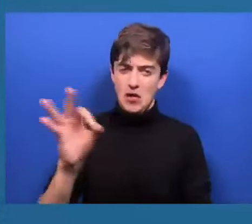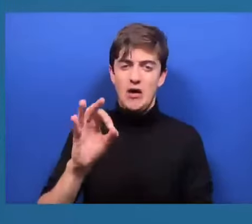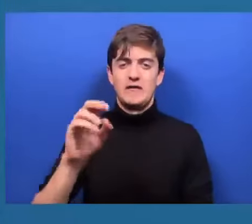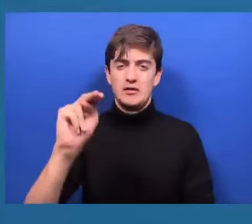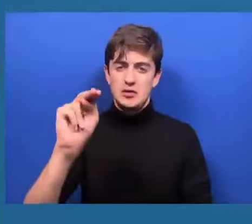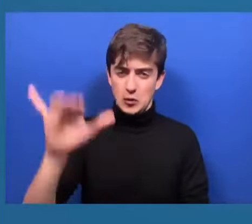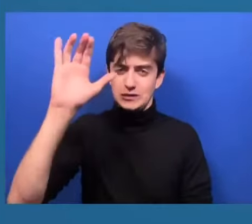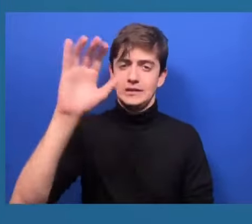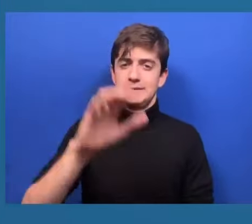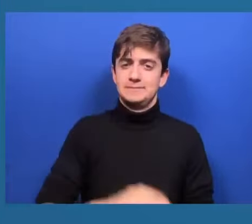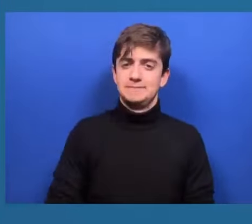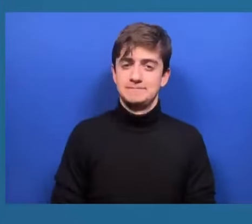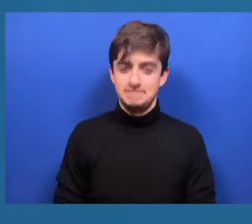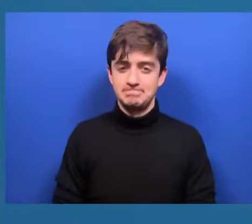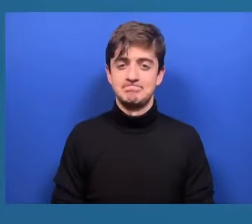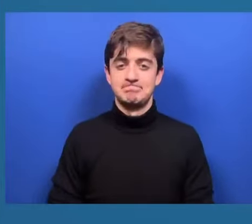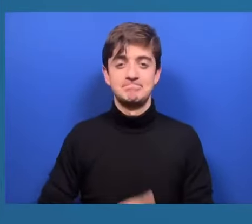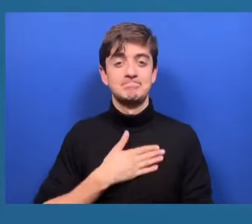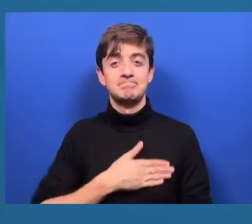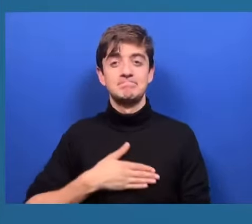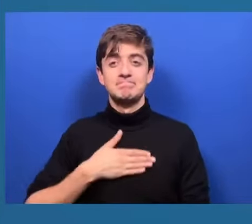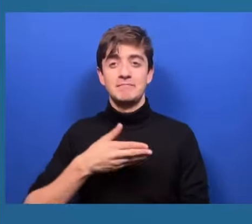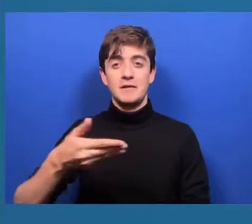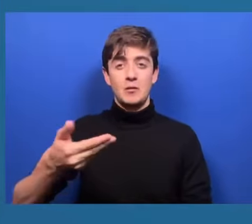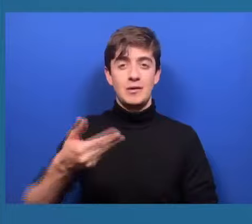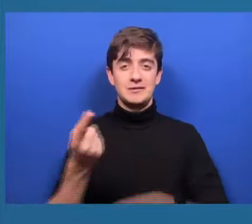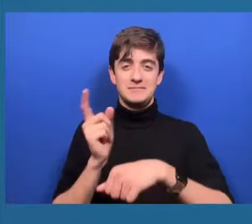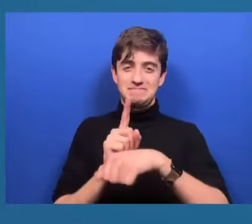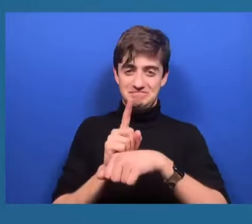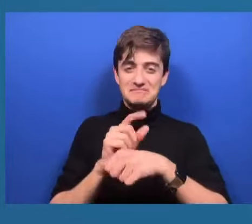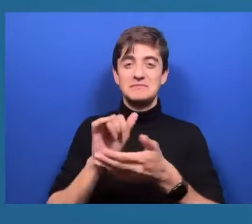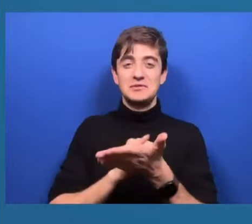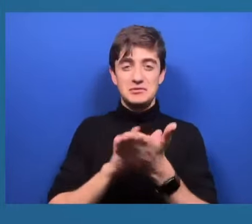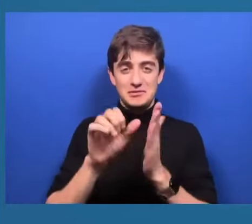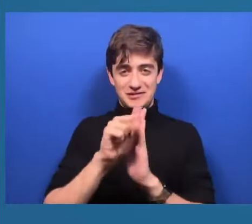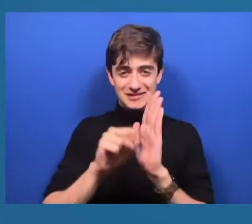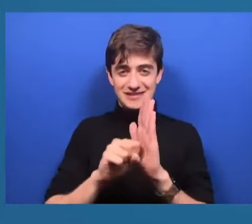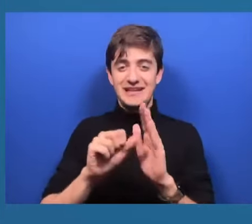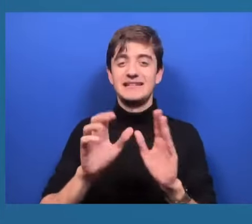podium New York State Assembly member Zoran Mamdani.